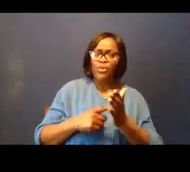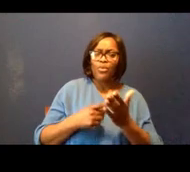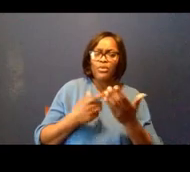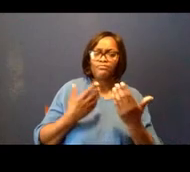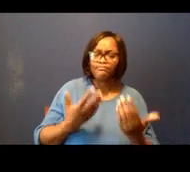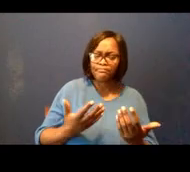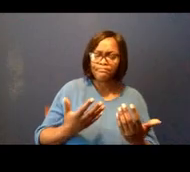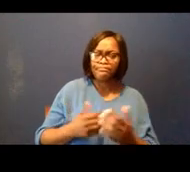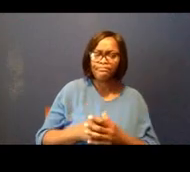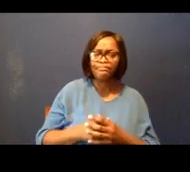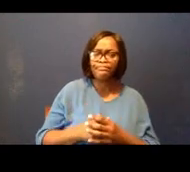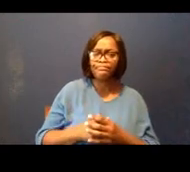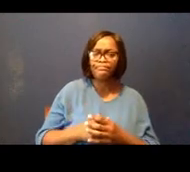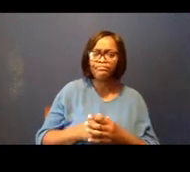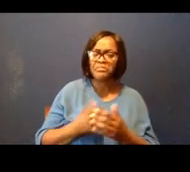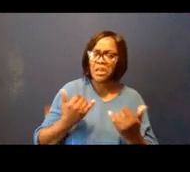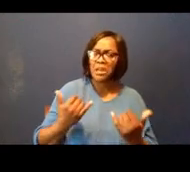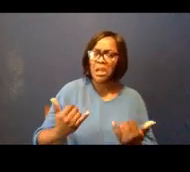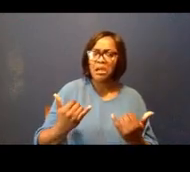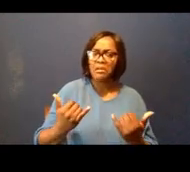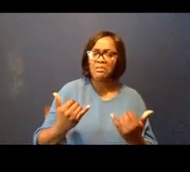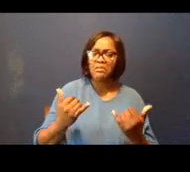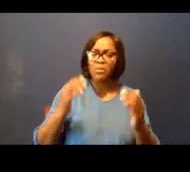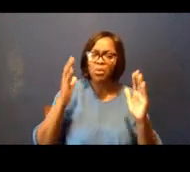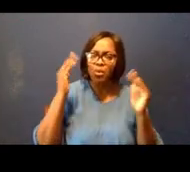It's actually on our